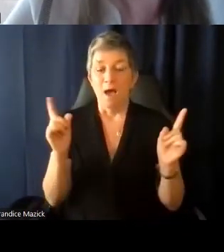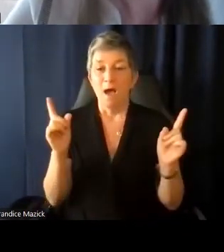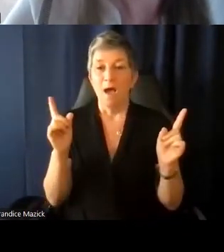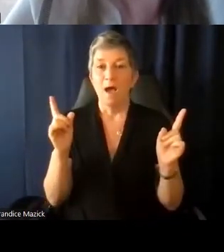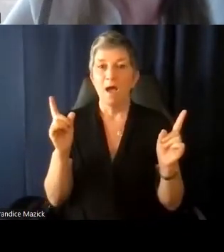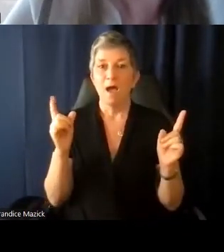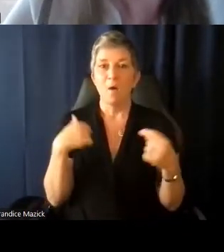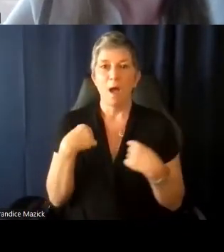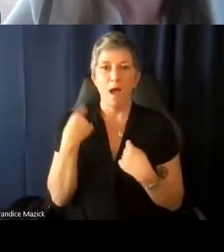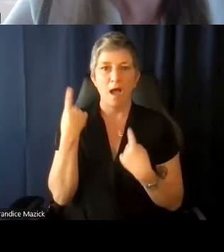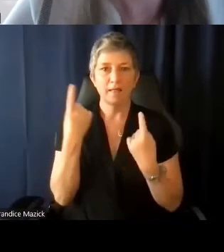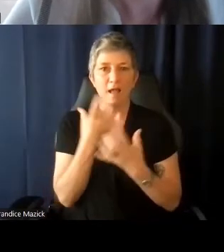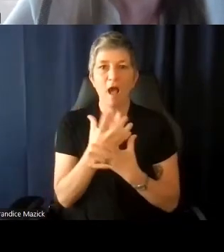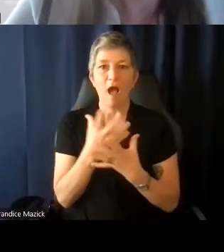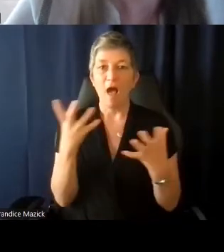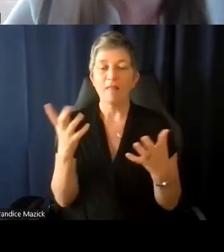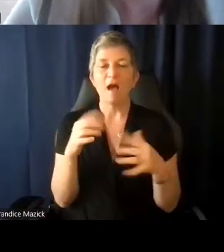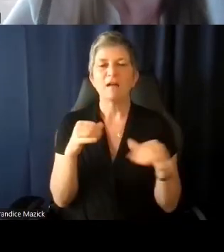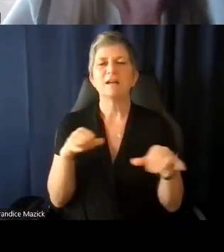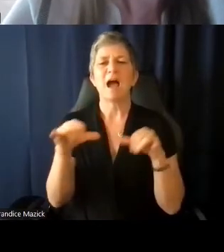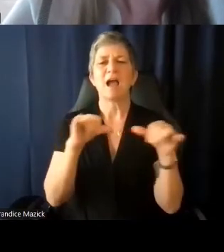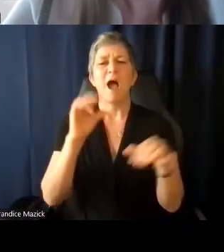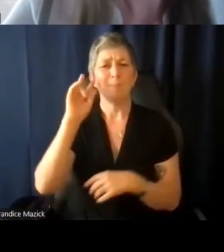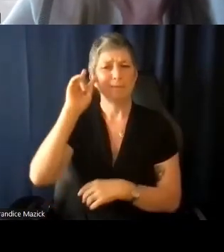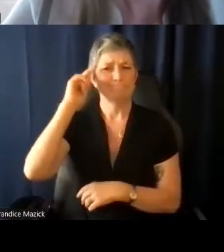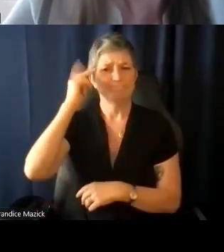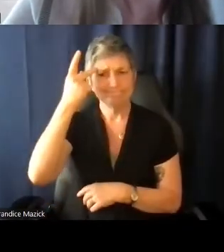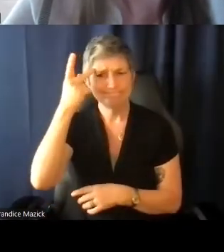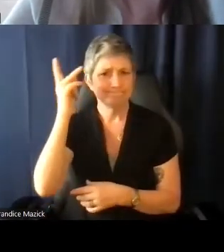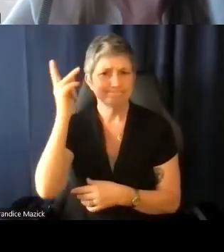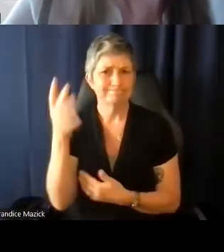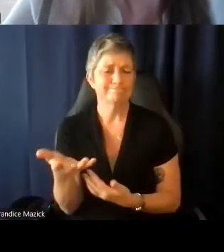think a common misconception